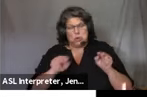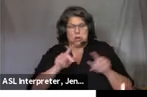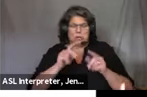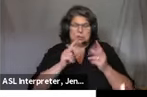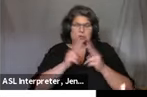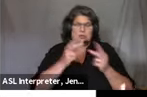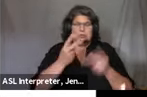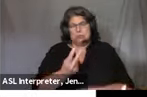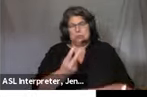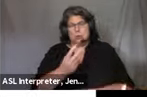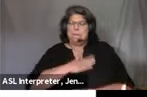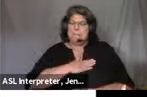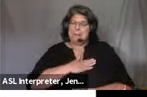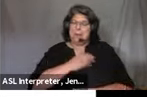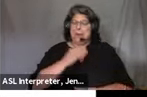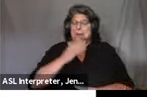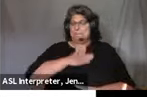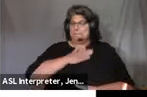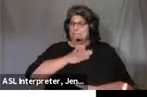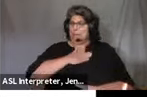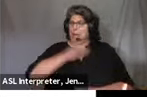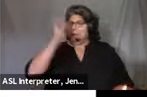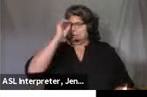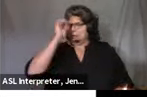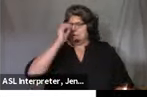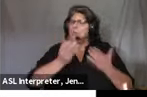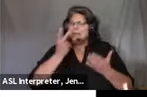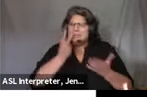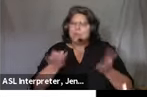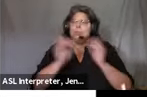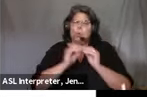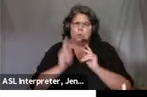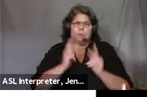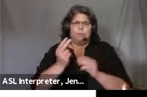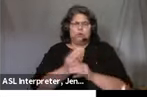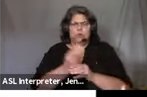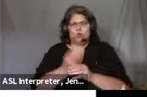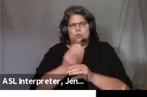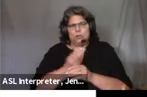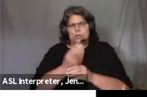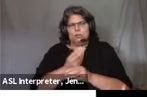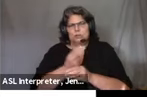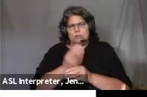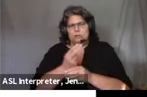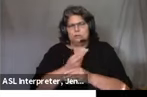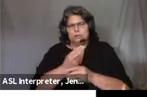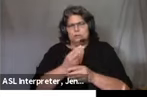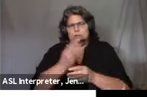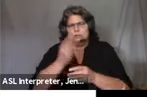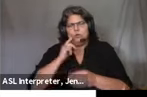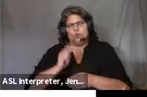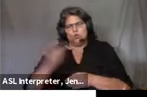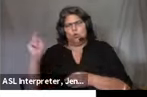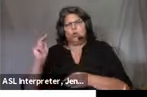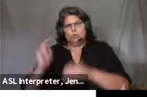personal opinion that you would probably see more trips, more usage for the Edwards Elliott